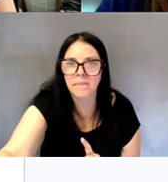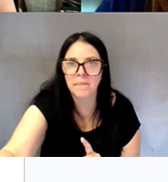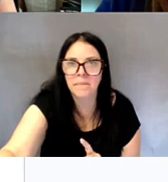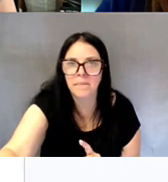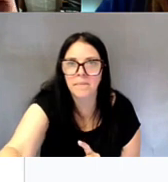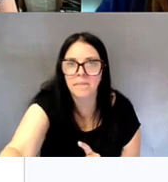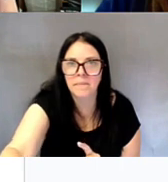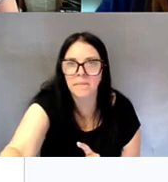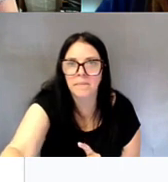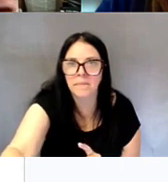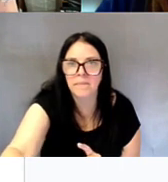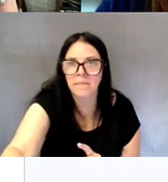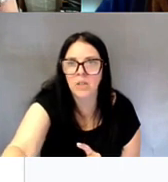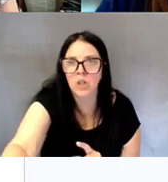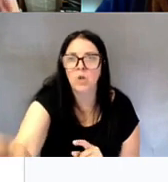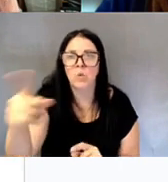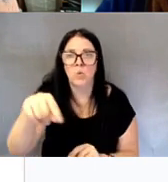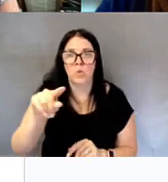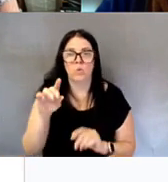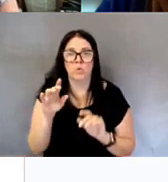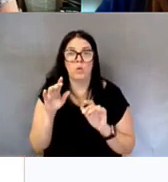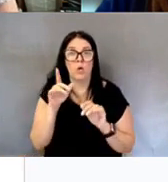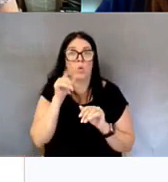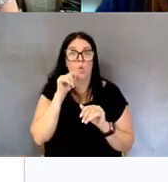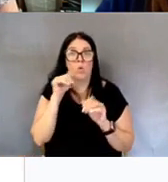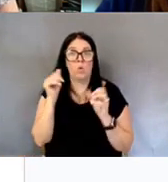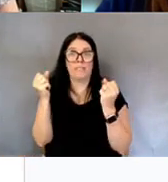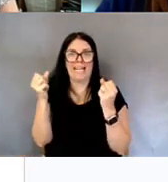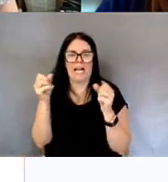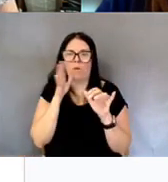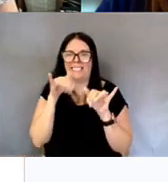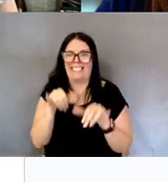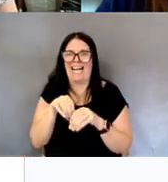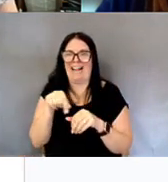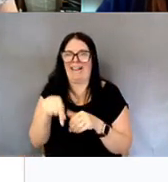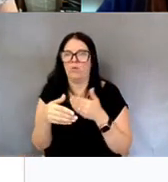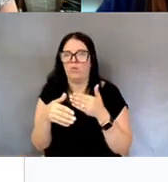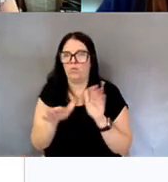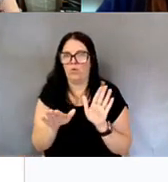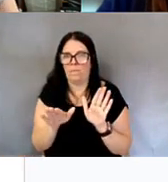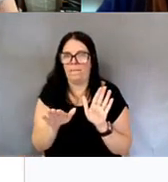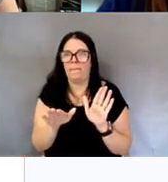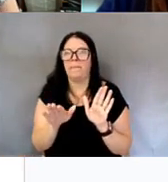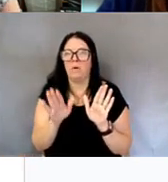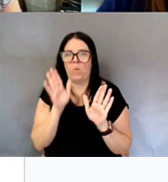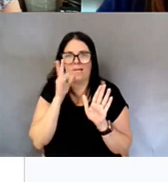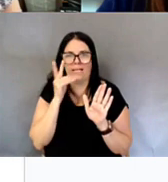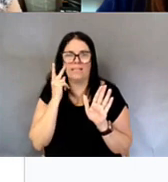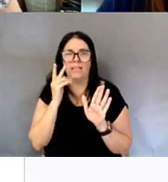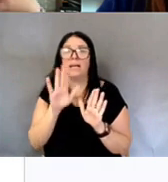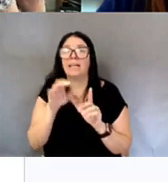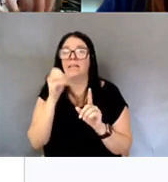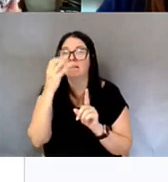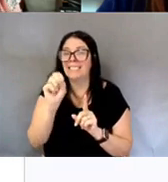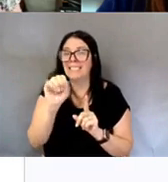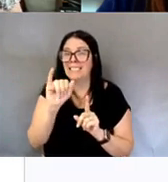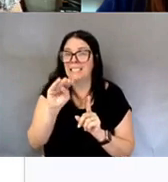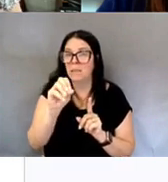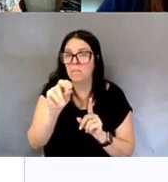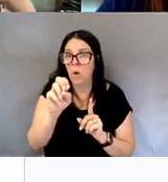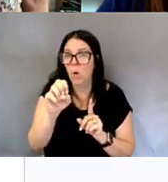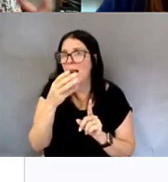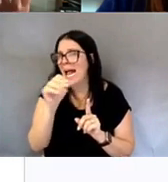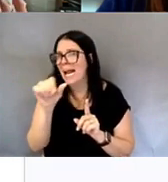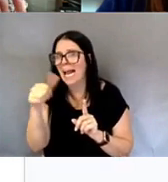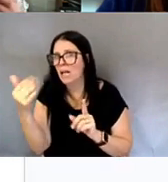pop-up somewhere at the bottom where we have breakout rooms, and then you will be able to join the breakout rooms going in. Now, Simone and whoever else wants to